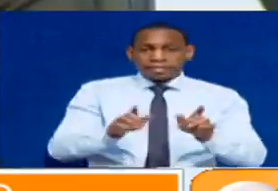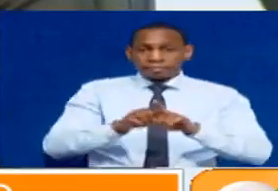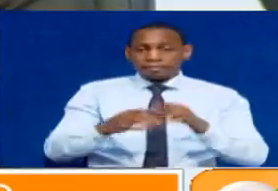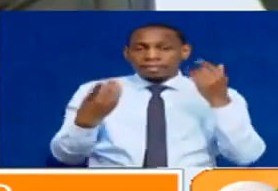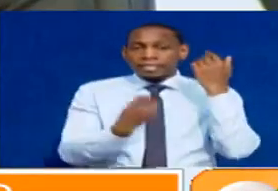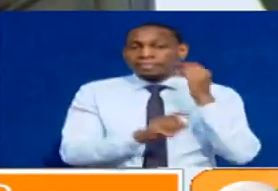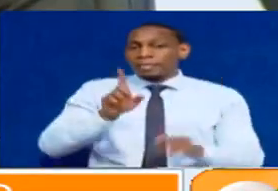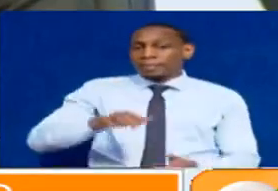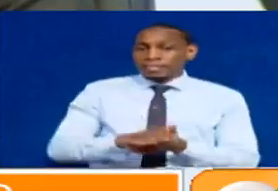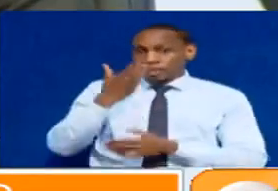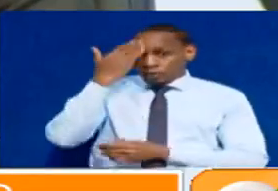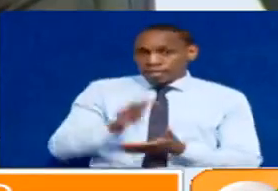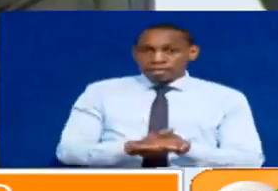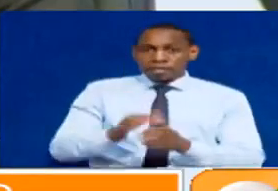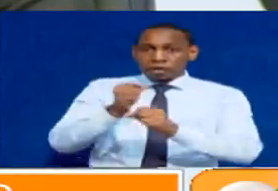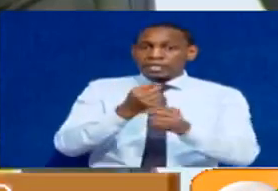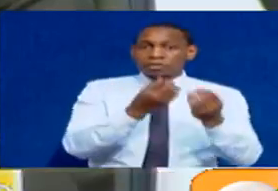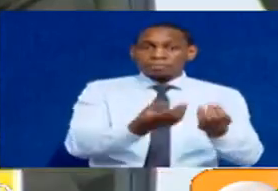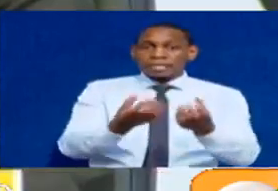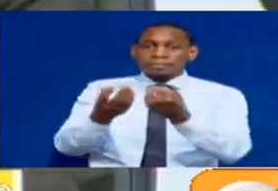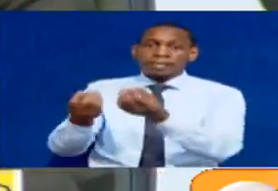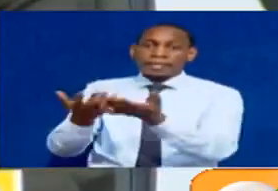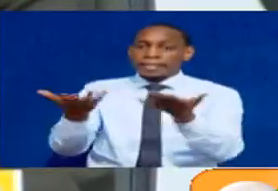because majority of organizations